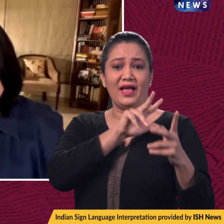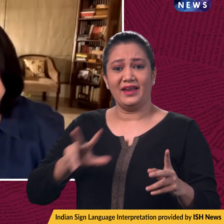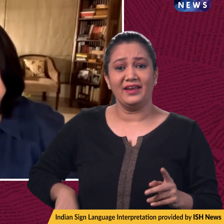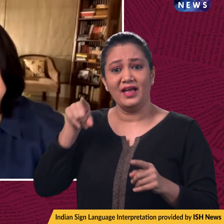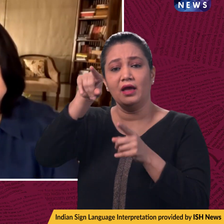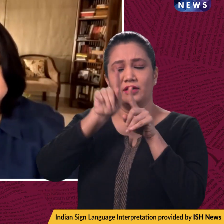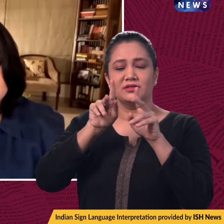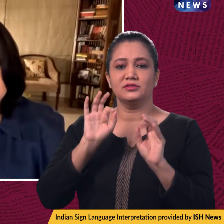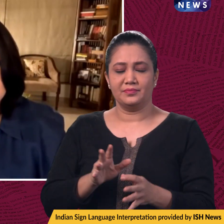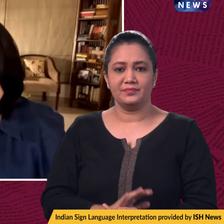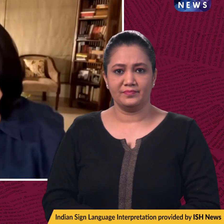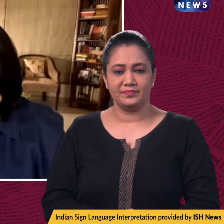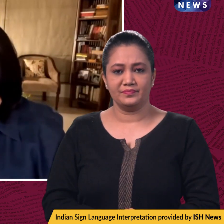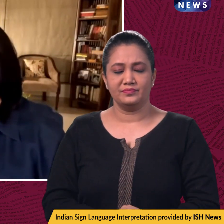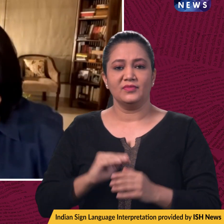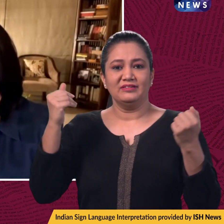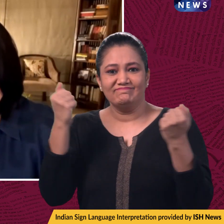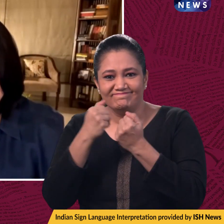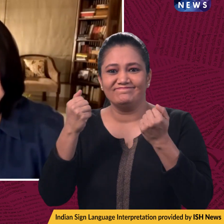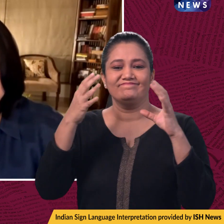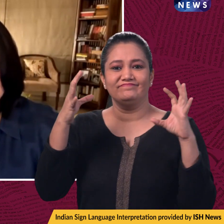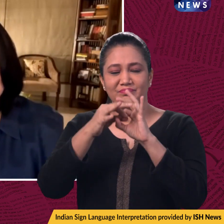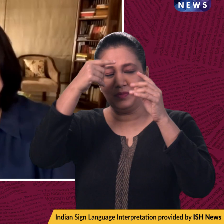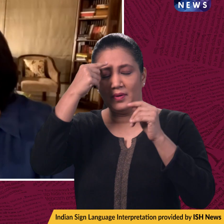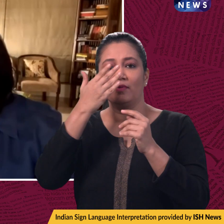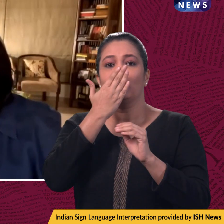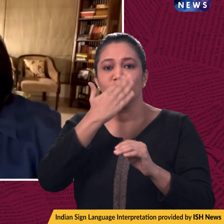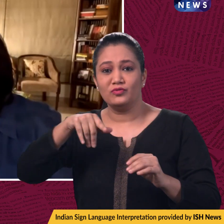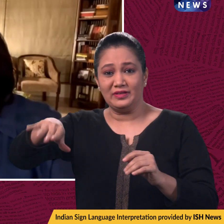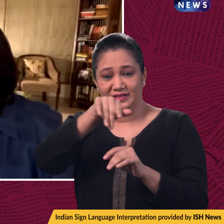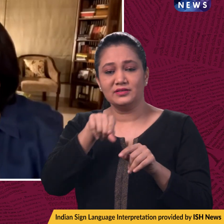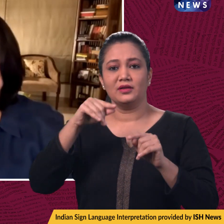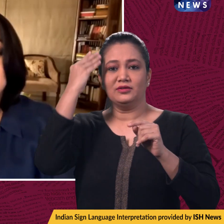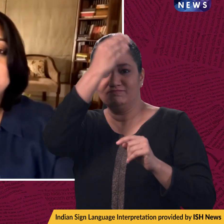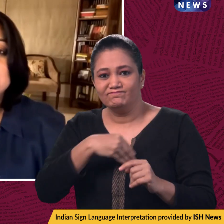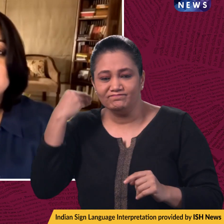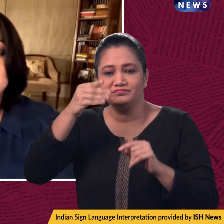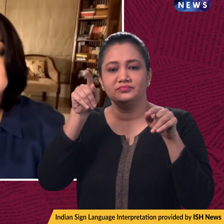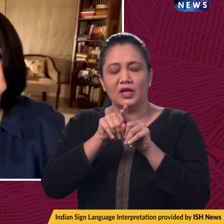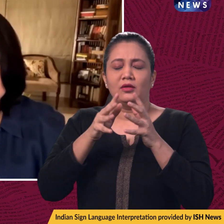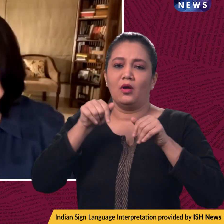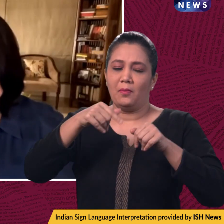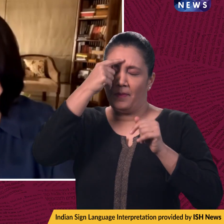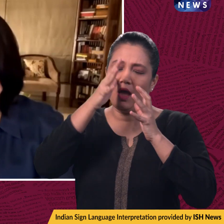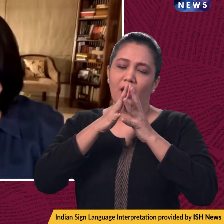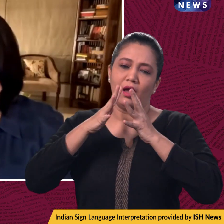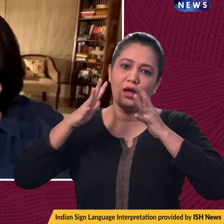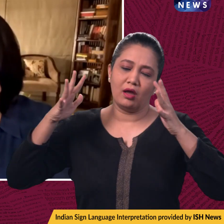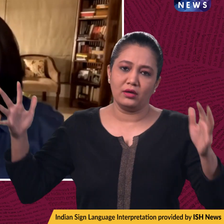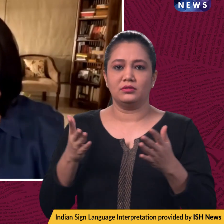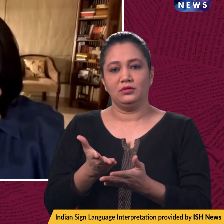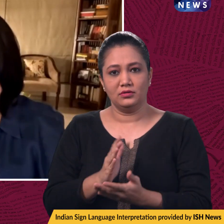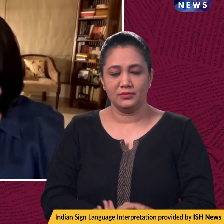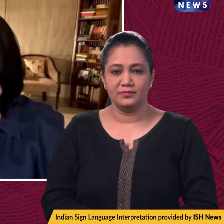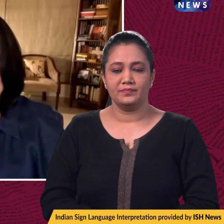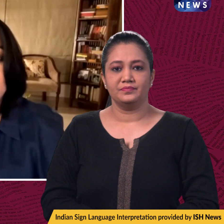Karnataka as the entire clash over school children wearing hijabs has now escalated into something